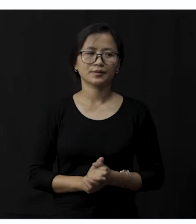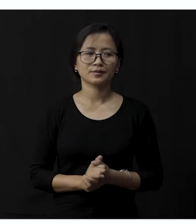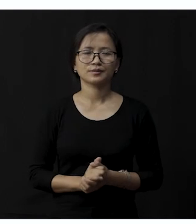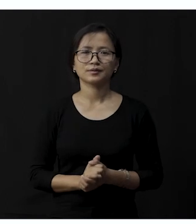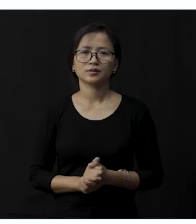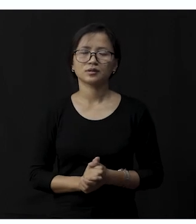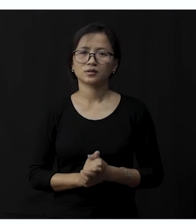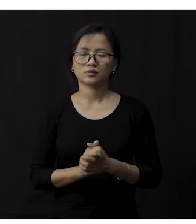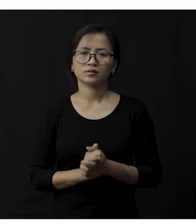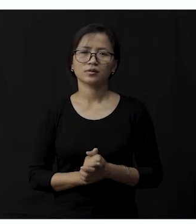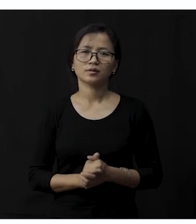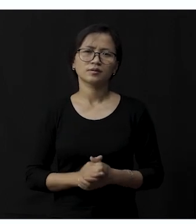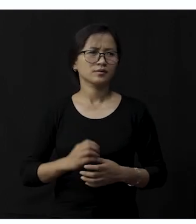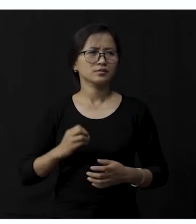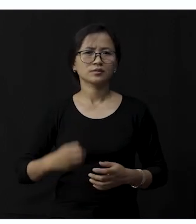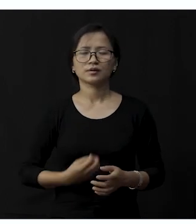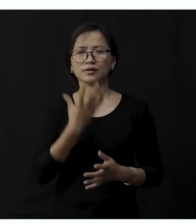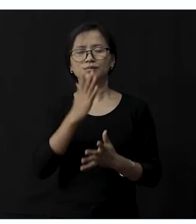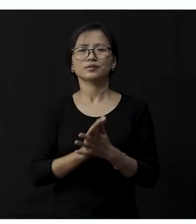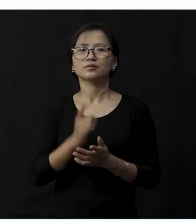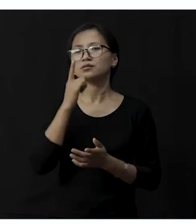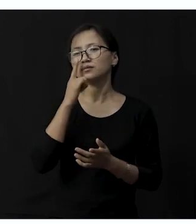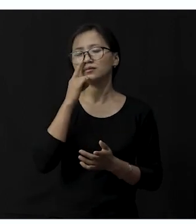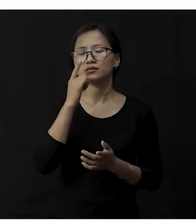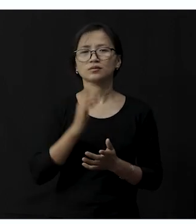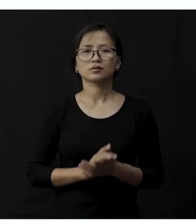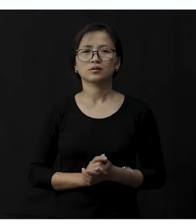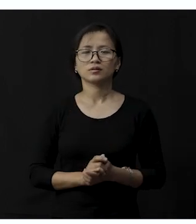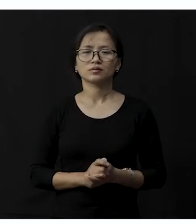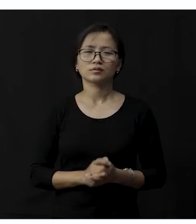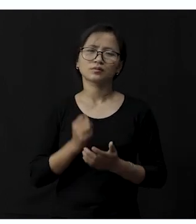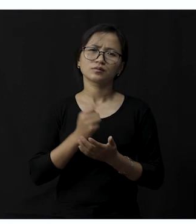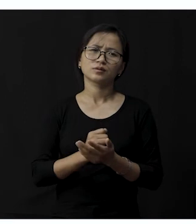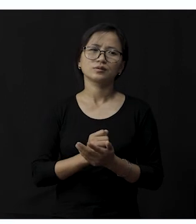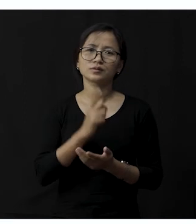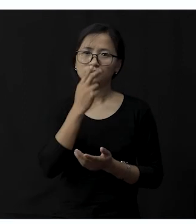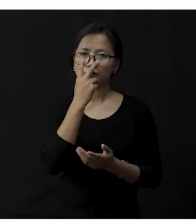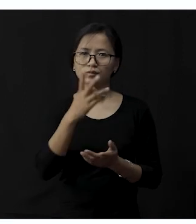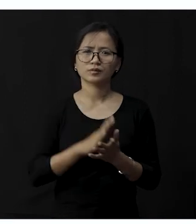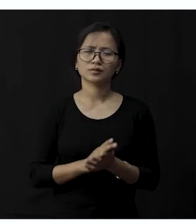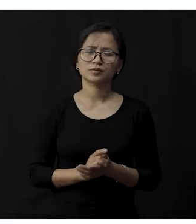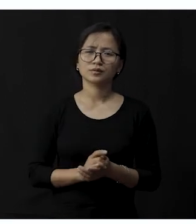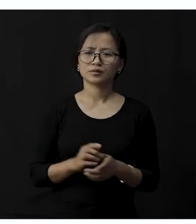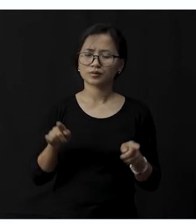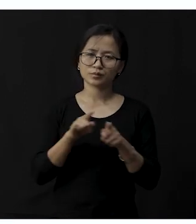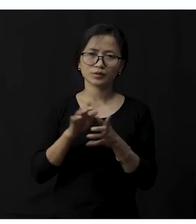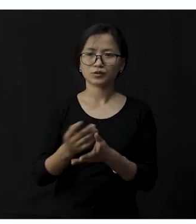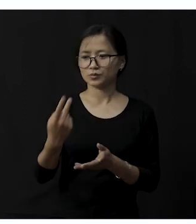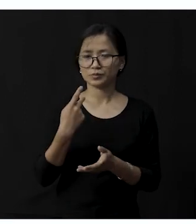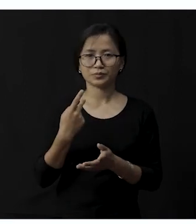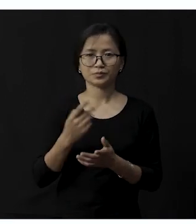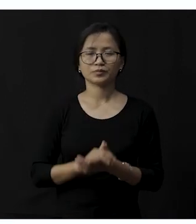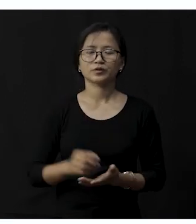would say she's a happy girl. I could also say that she looks very smart to me. Why? Because she's